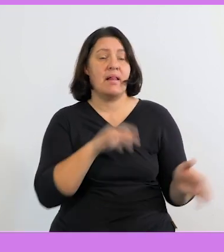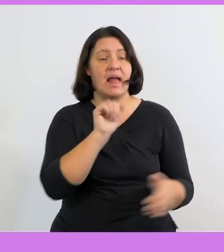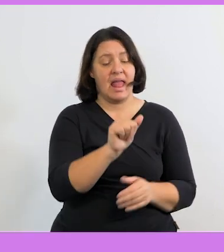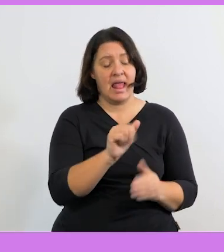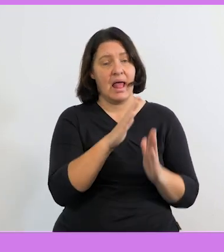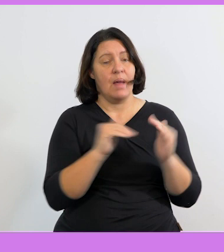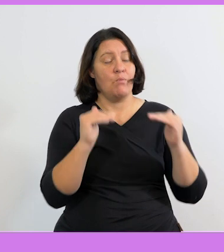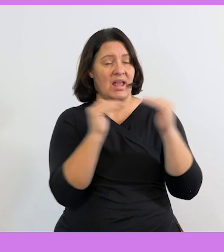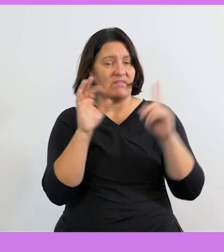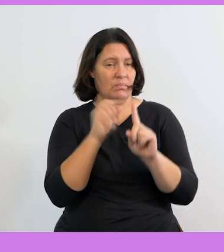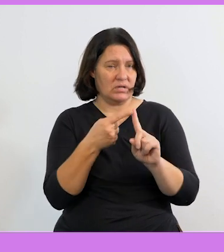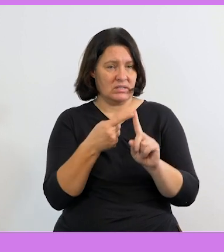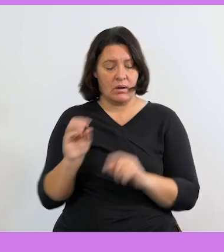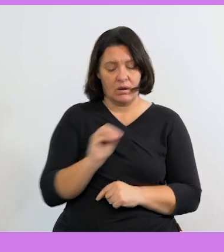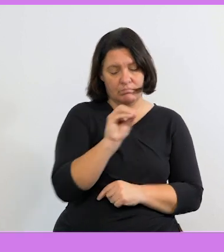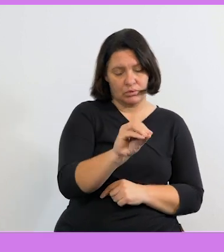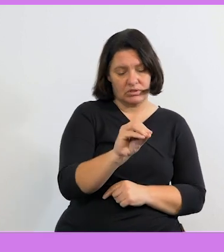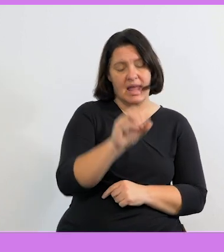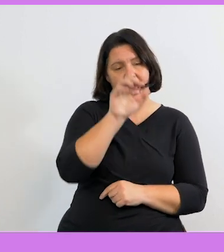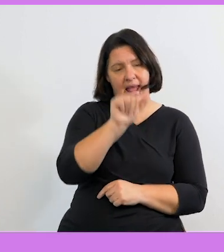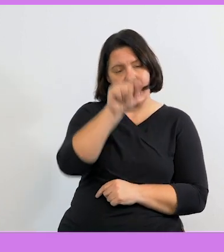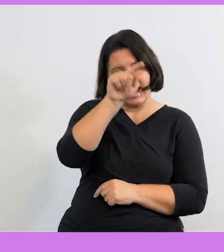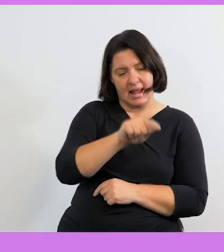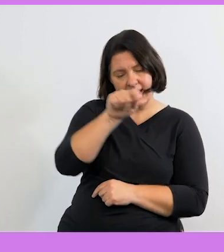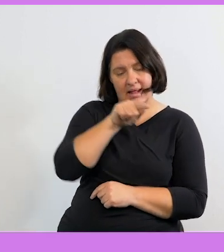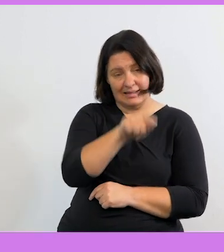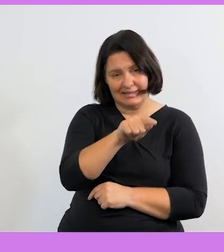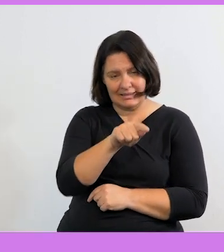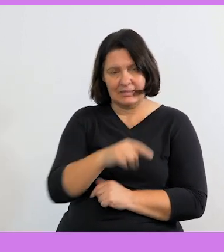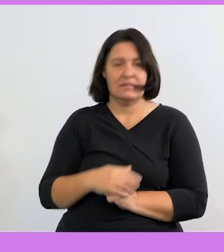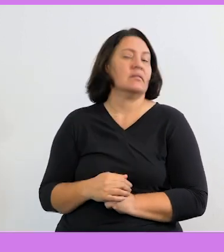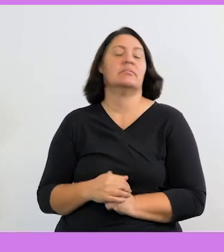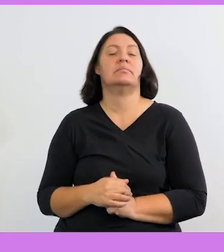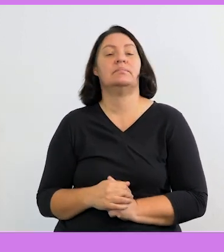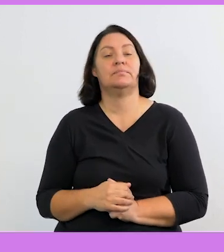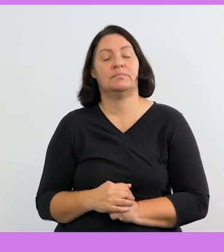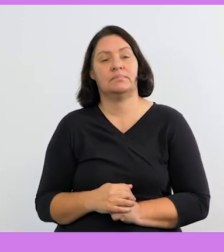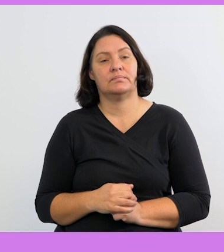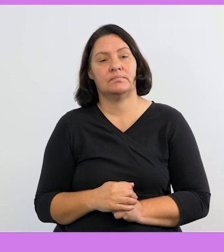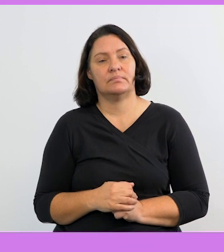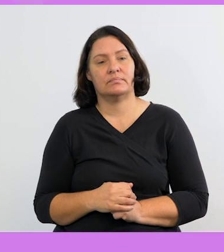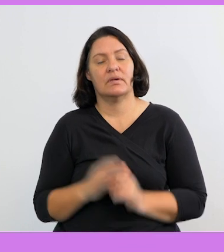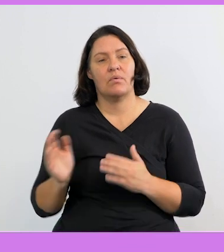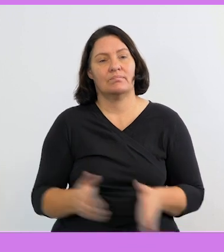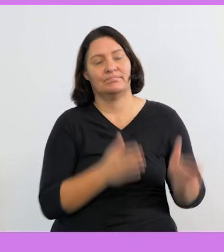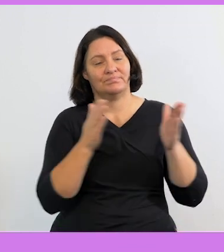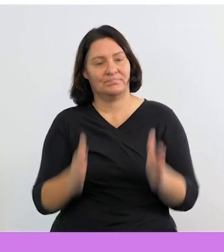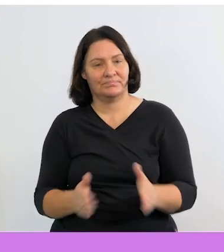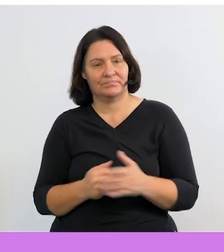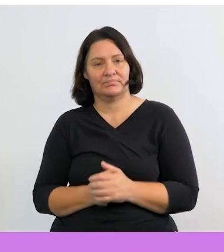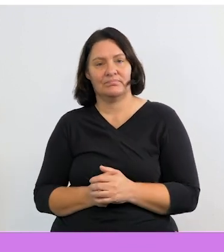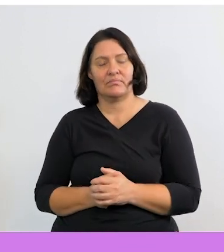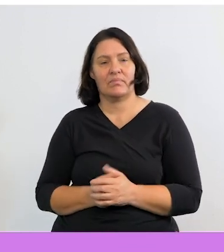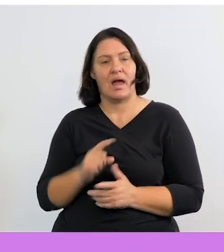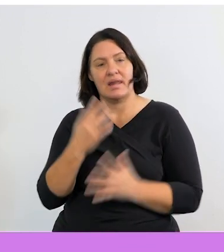to label this A, so therefore I go and I indicate this is the break-even point, and I labeled it A. Let's quickly look